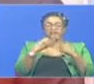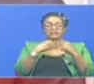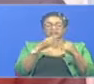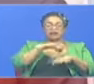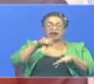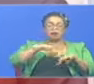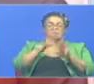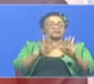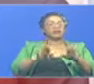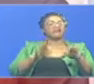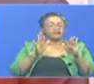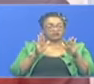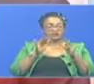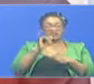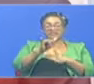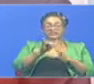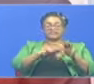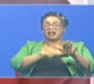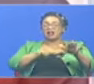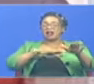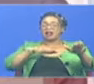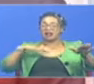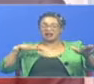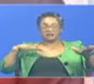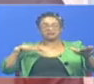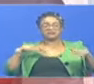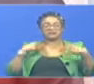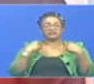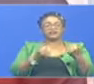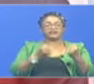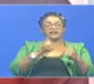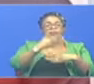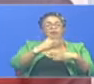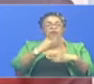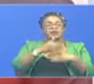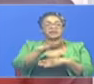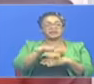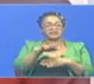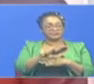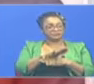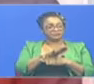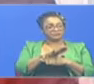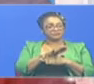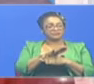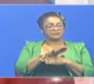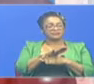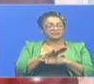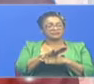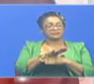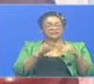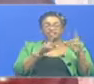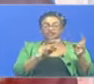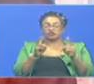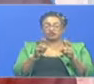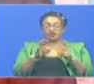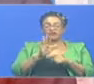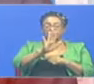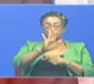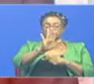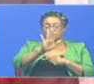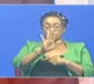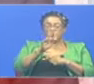avoid that narrowing of the traffic at the border point. The issues of those who have been